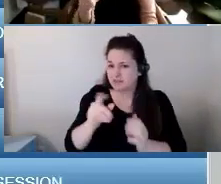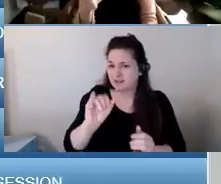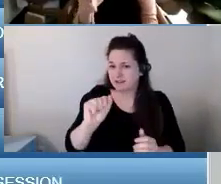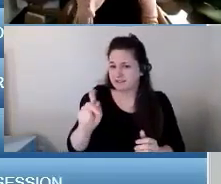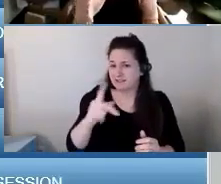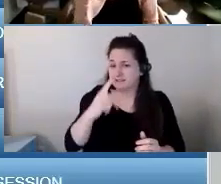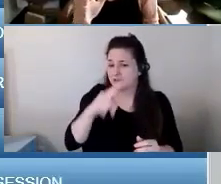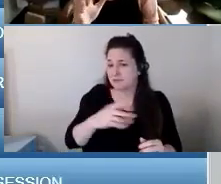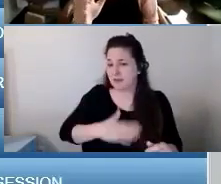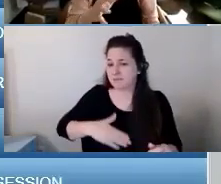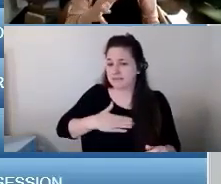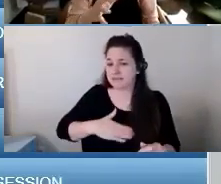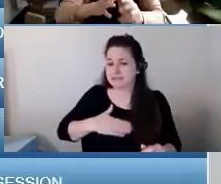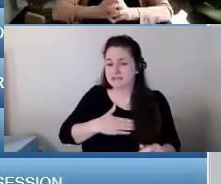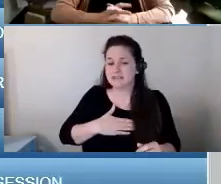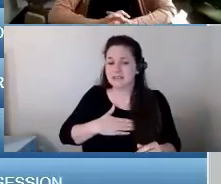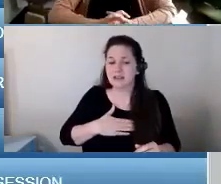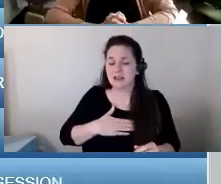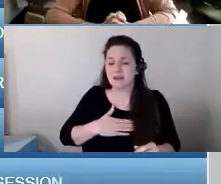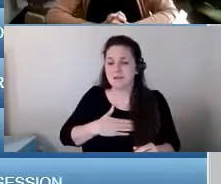take